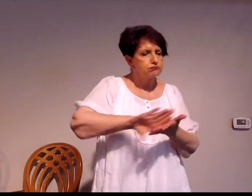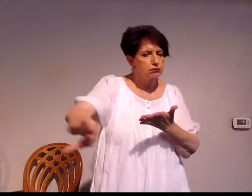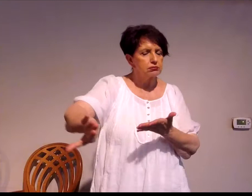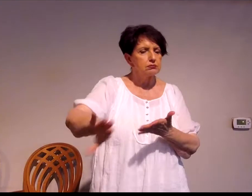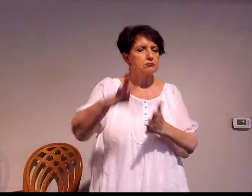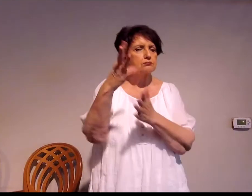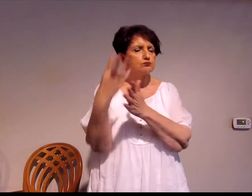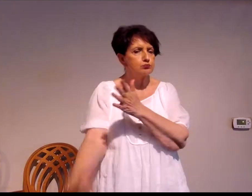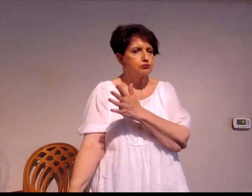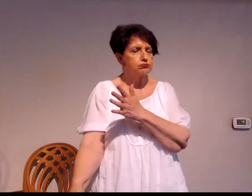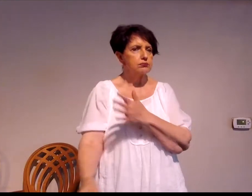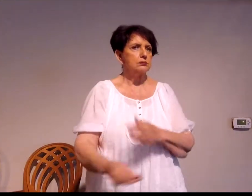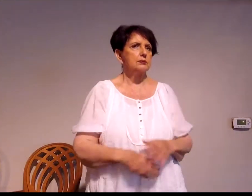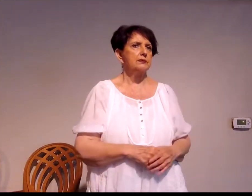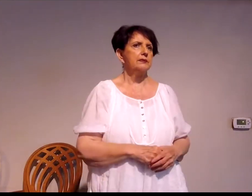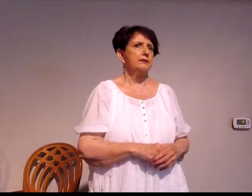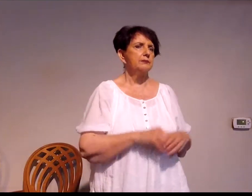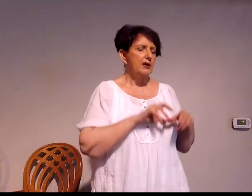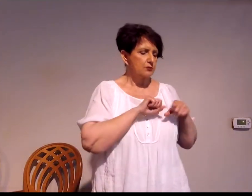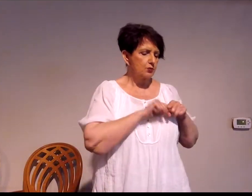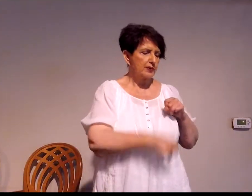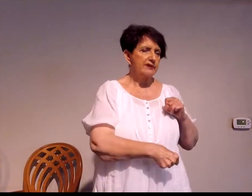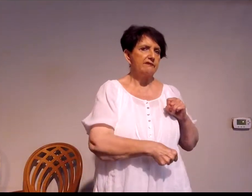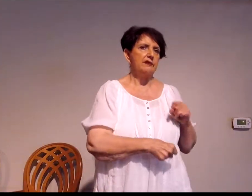It has to be grieved.